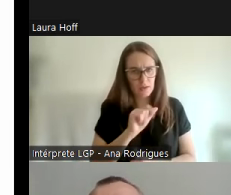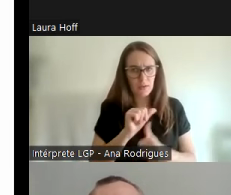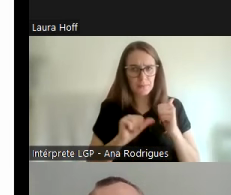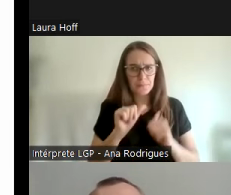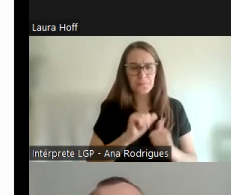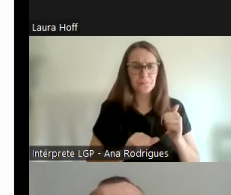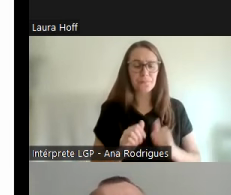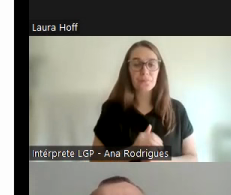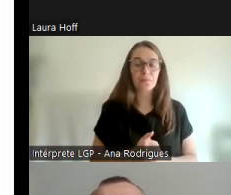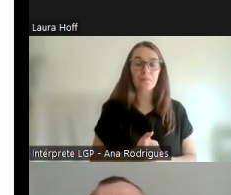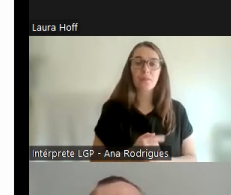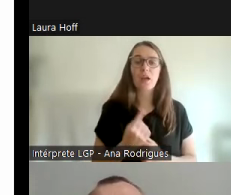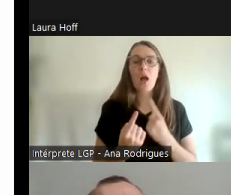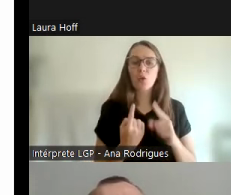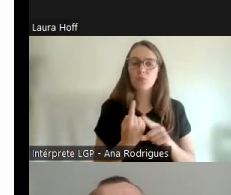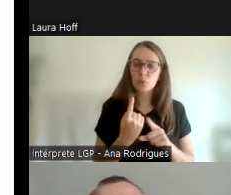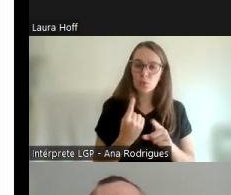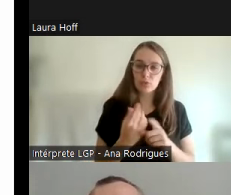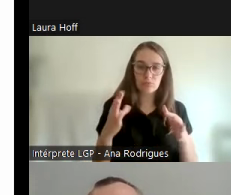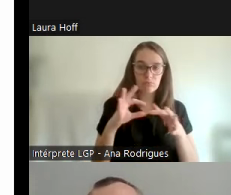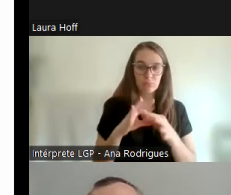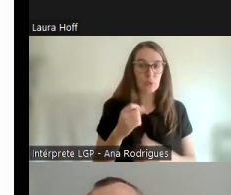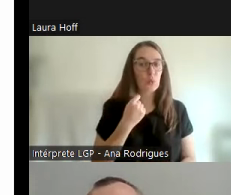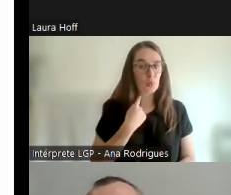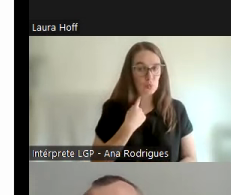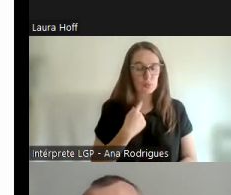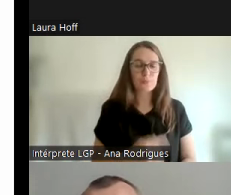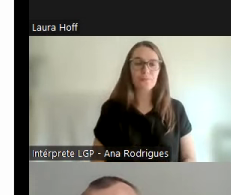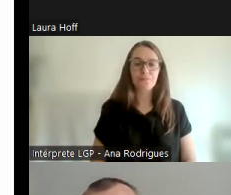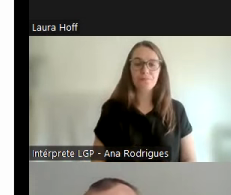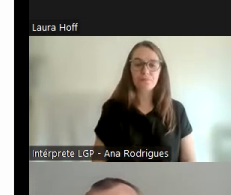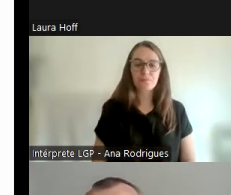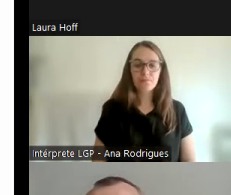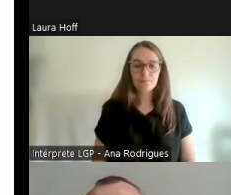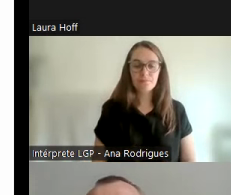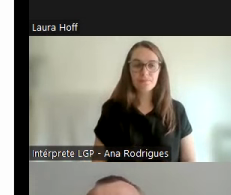things. And some facts on the course, we